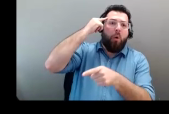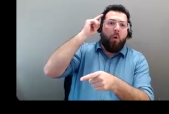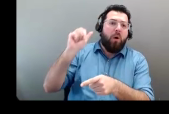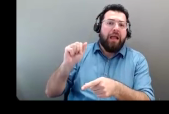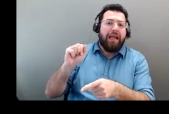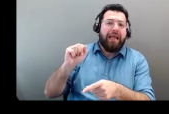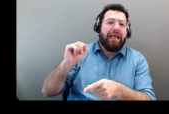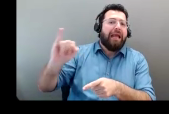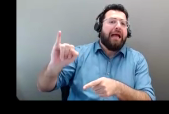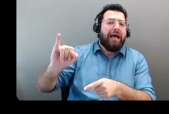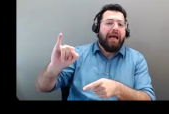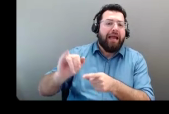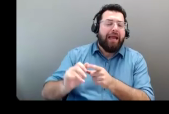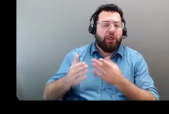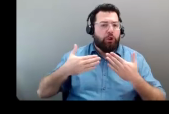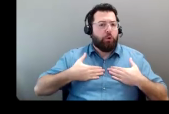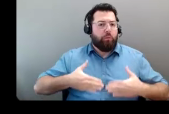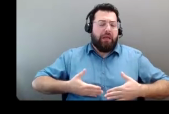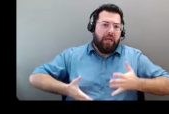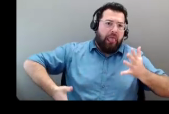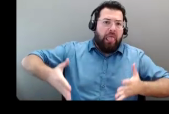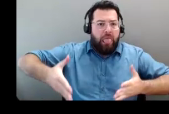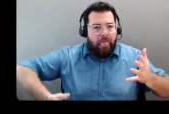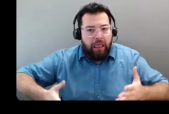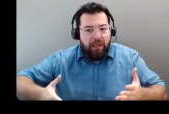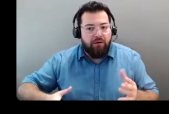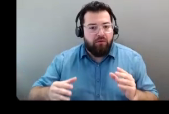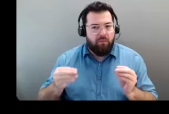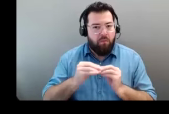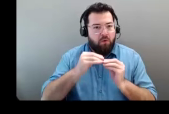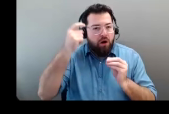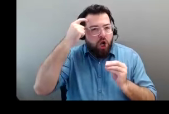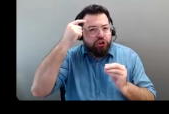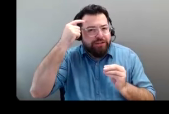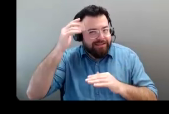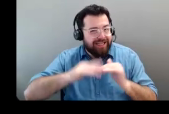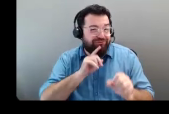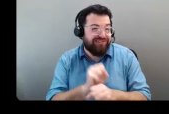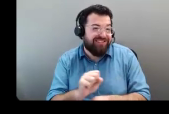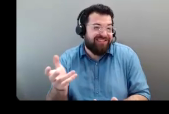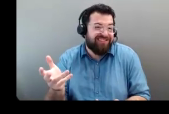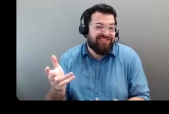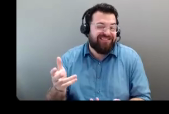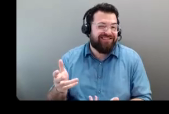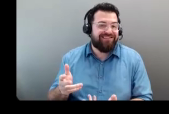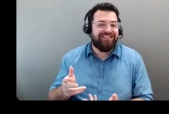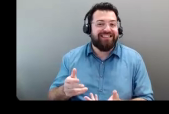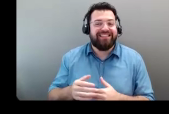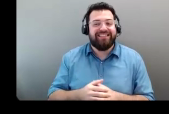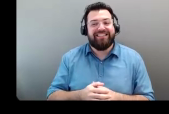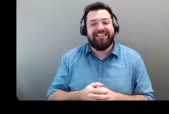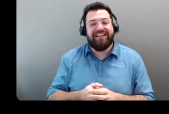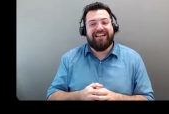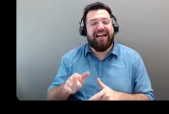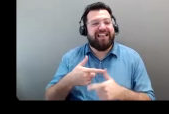somehow anthropomorphic, or that, it's more sentient than it really is. So, and then you look